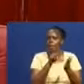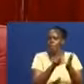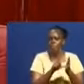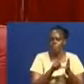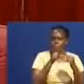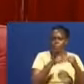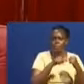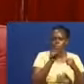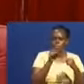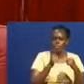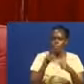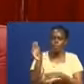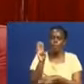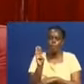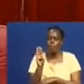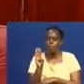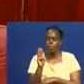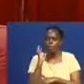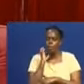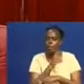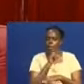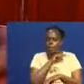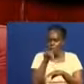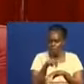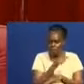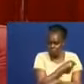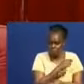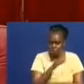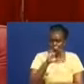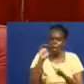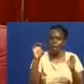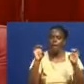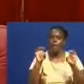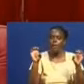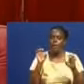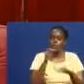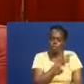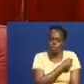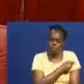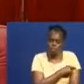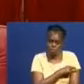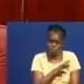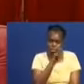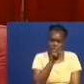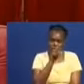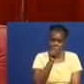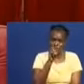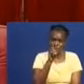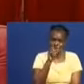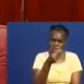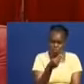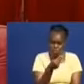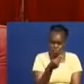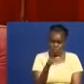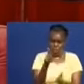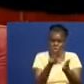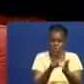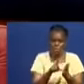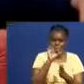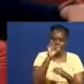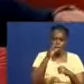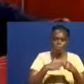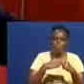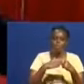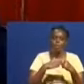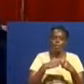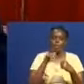of 6.6 billion. The Eldoret Hospital, Eldoret KTRH, has a debt of 3.9 billion.